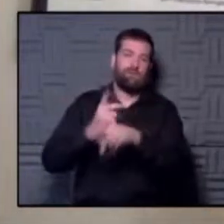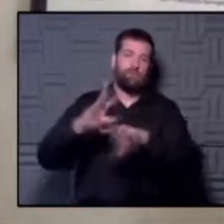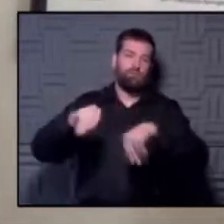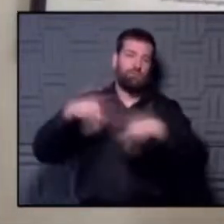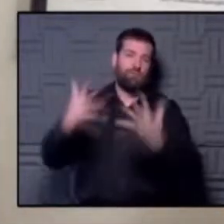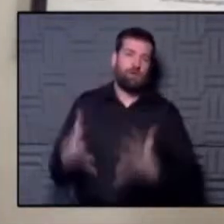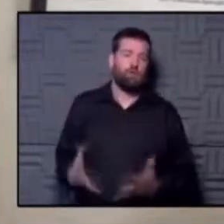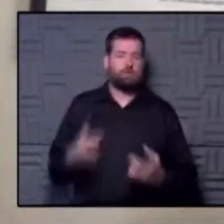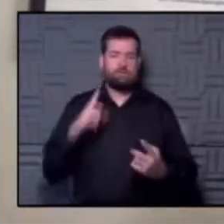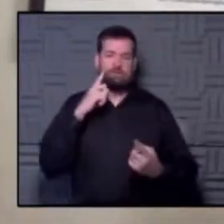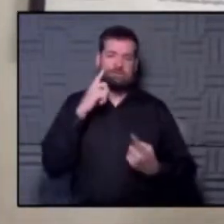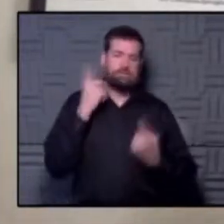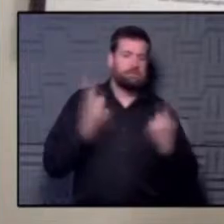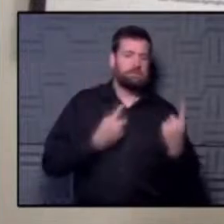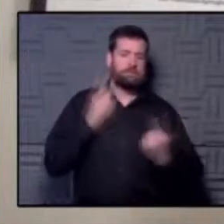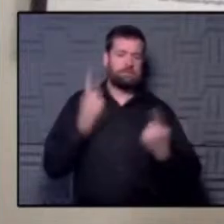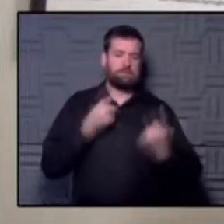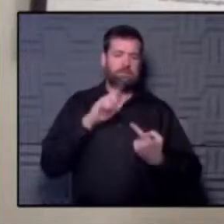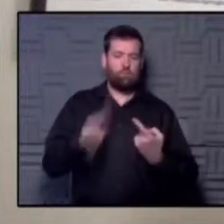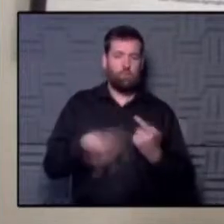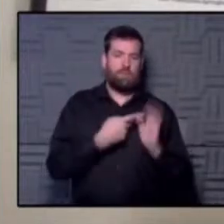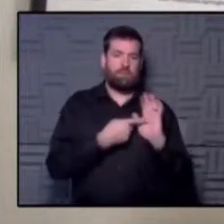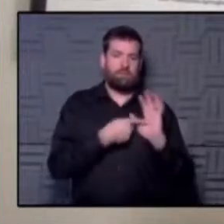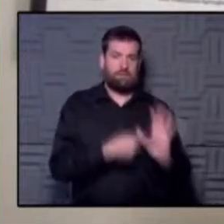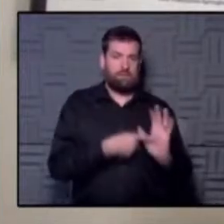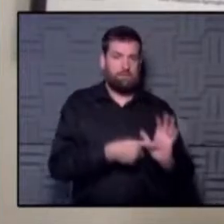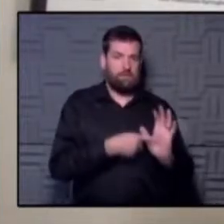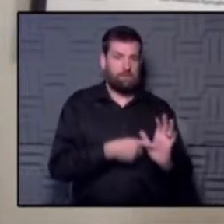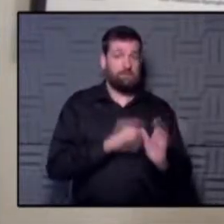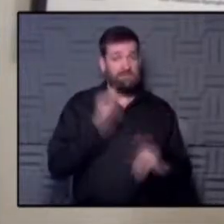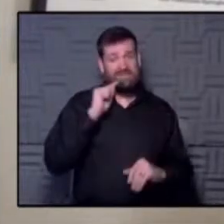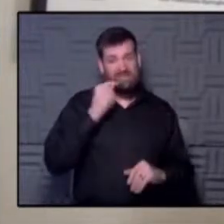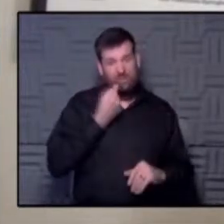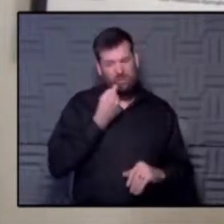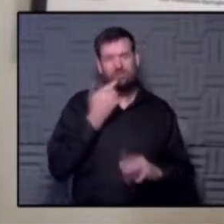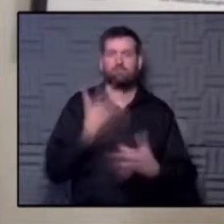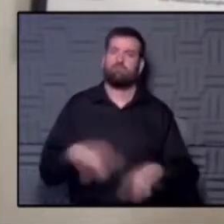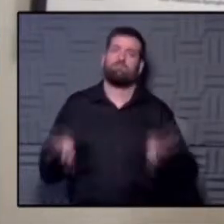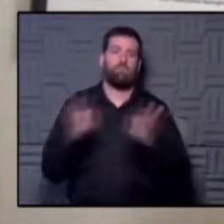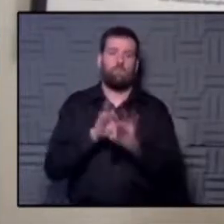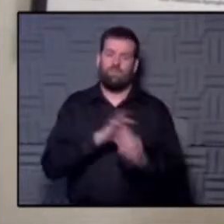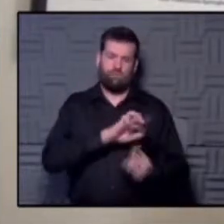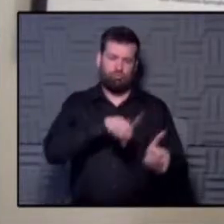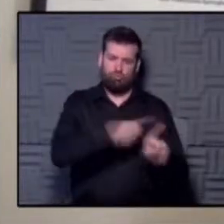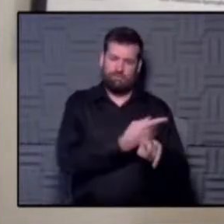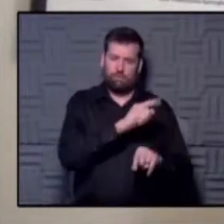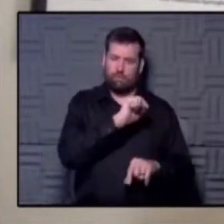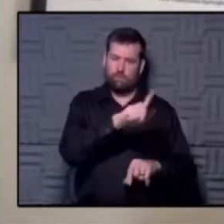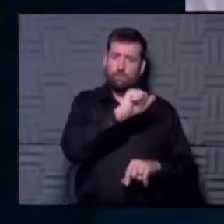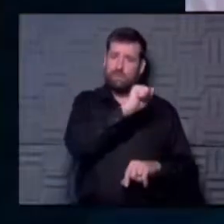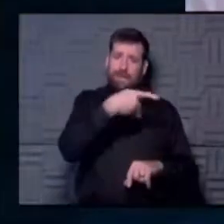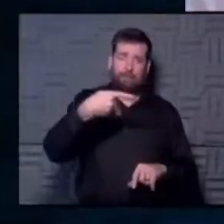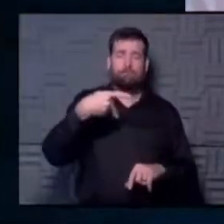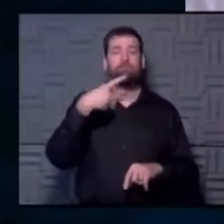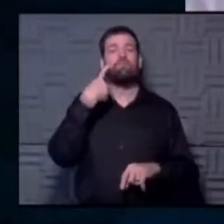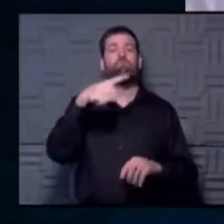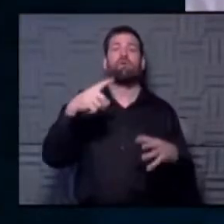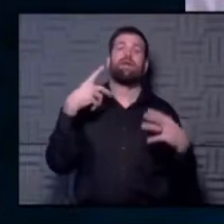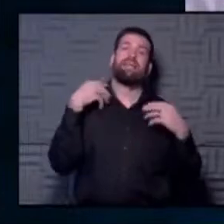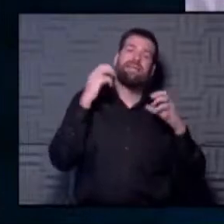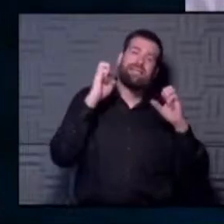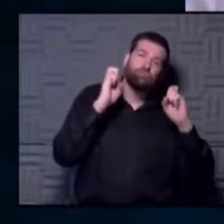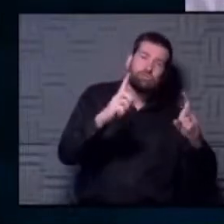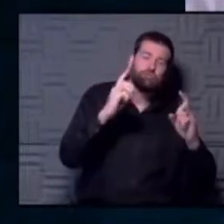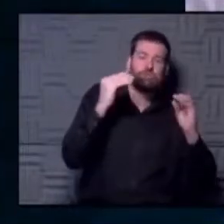are in question, and certainly when your symptoms are serious. So it's an education tool and a screening tool